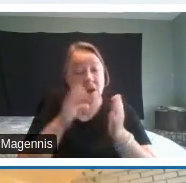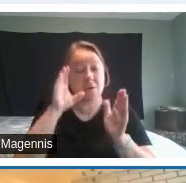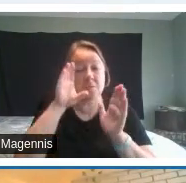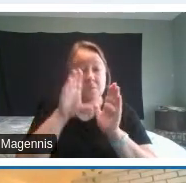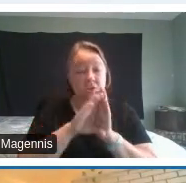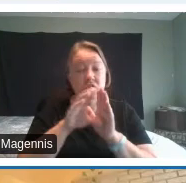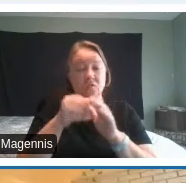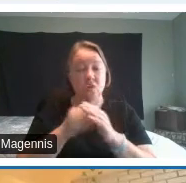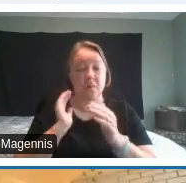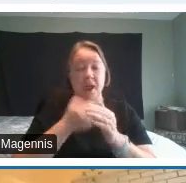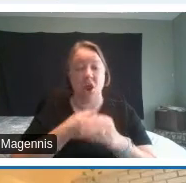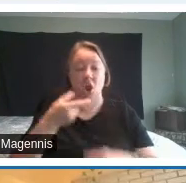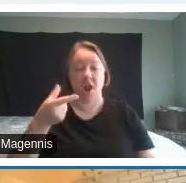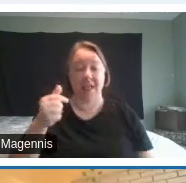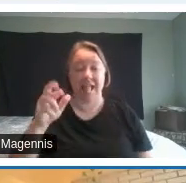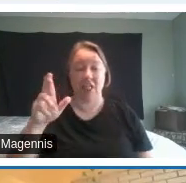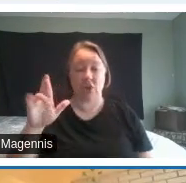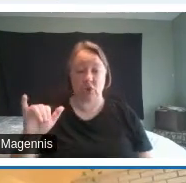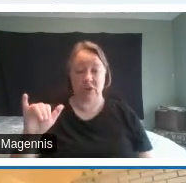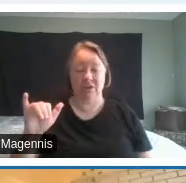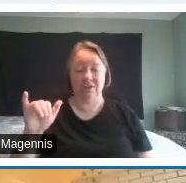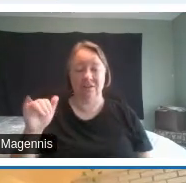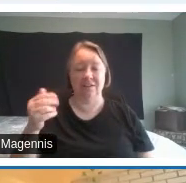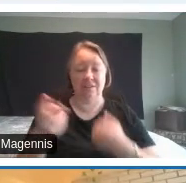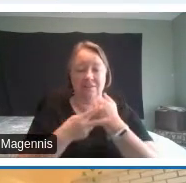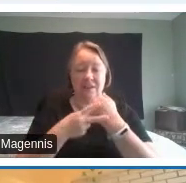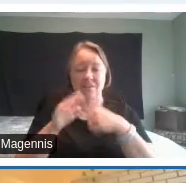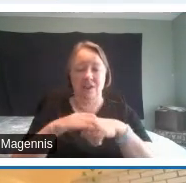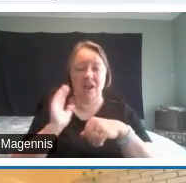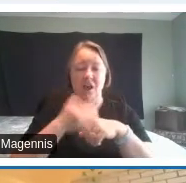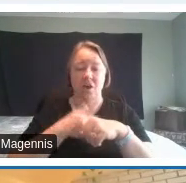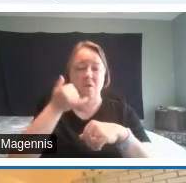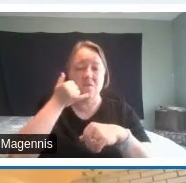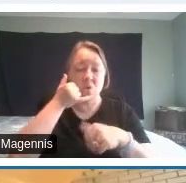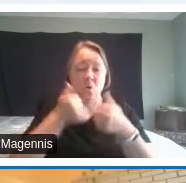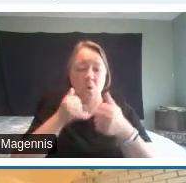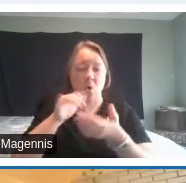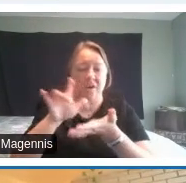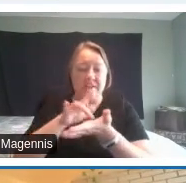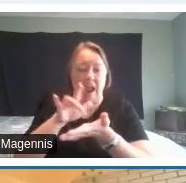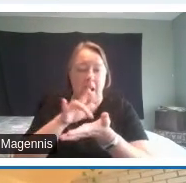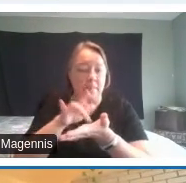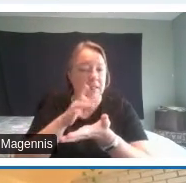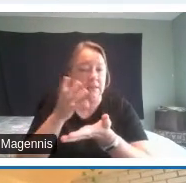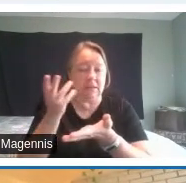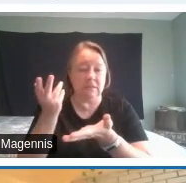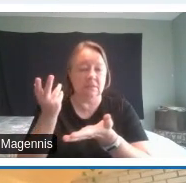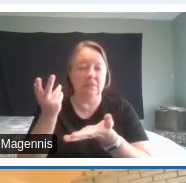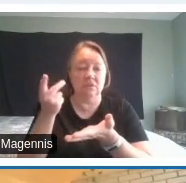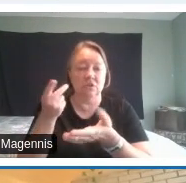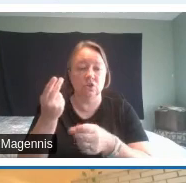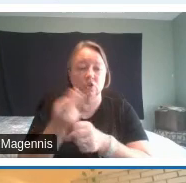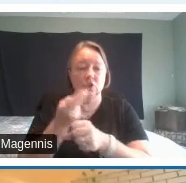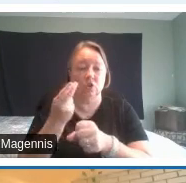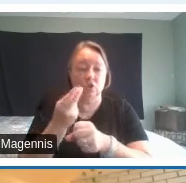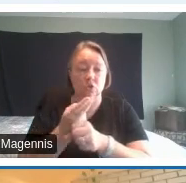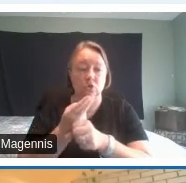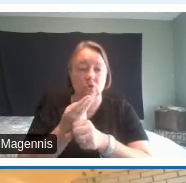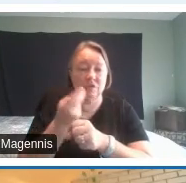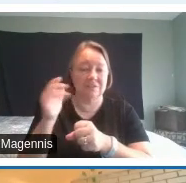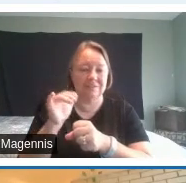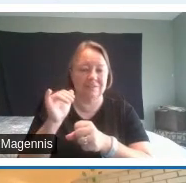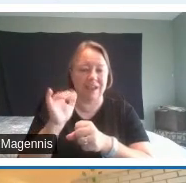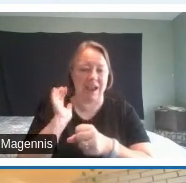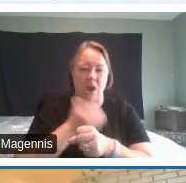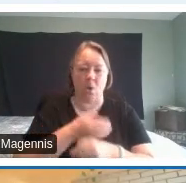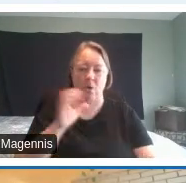our gallery, from our photo gallery on the phone or in our tablet to, use it as a sprite or